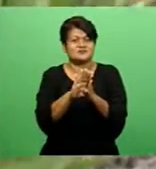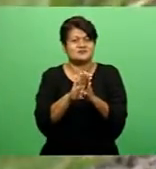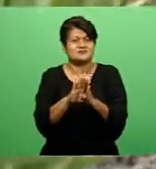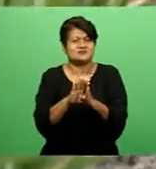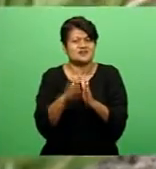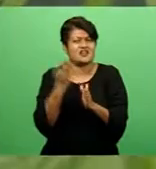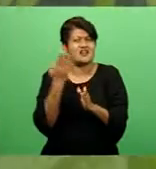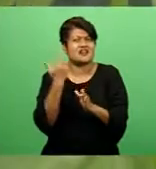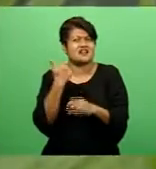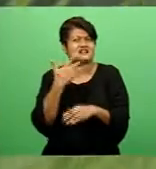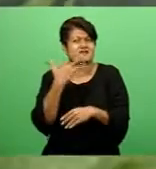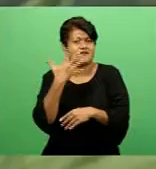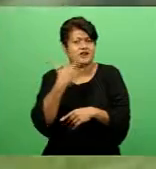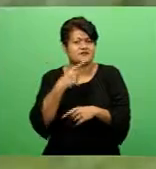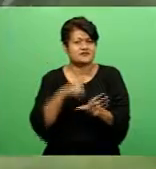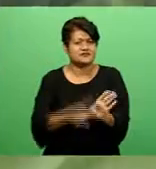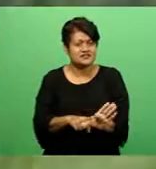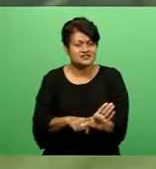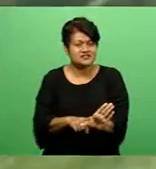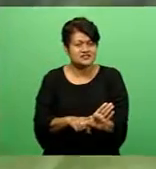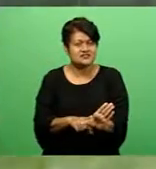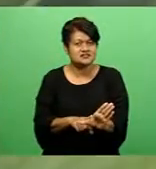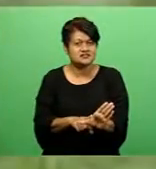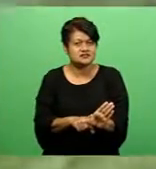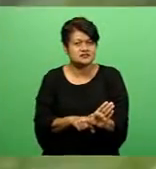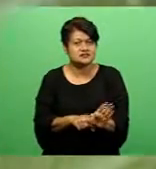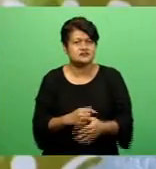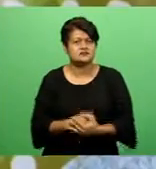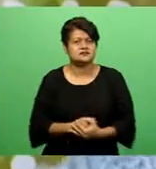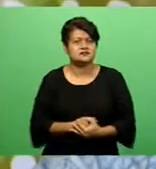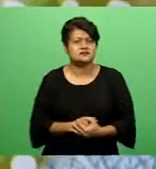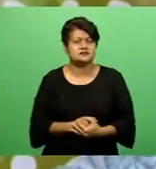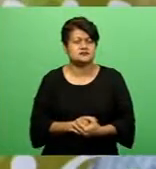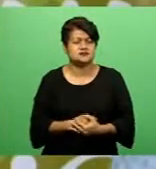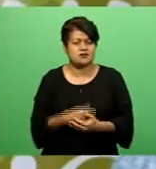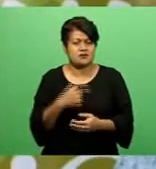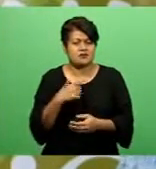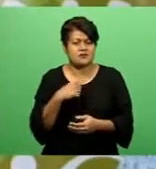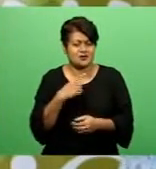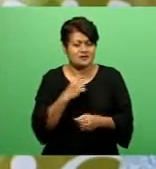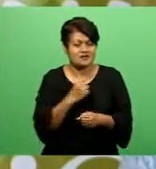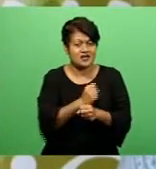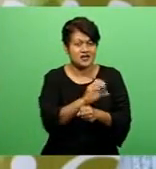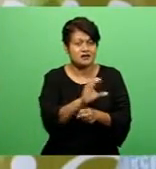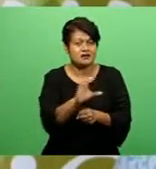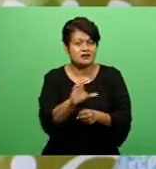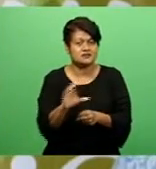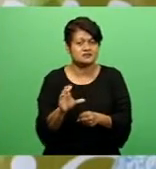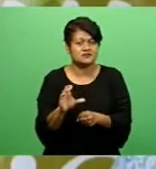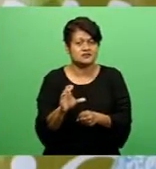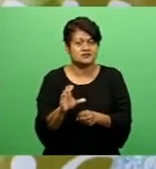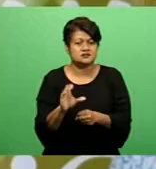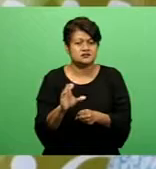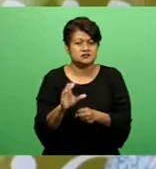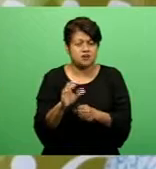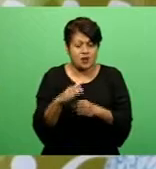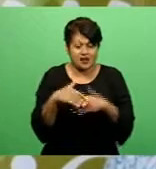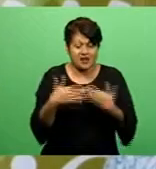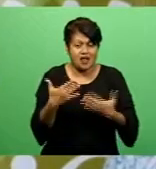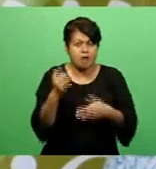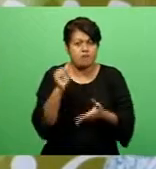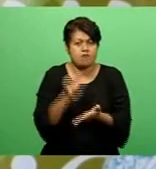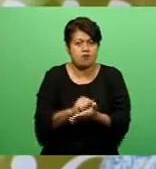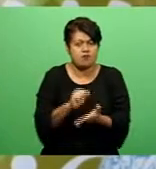5 years or so, because of the company has reshuffled its management. We have set